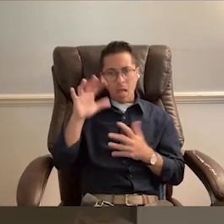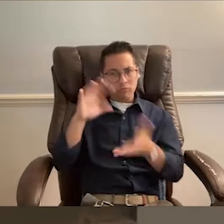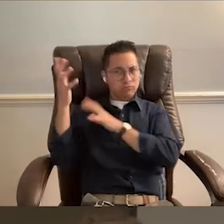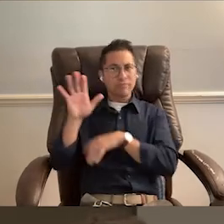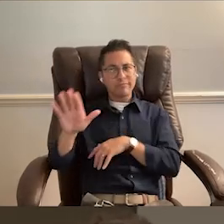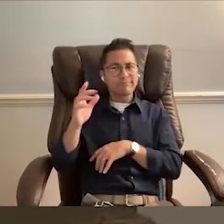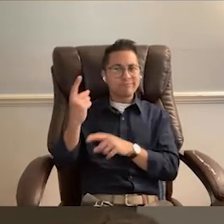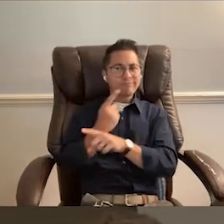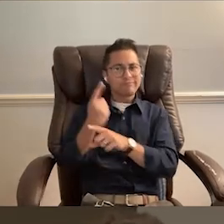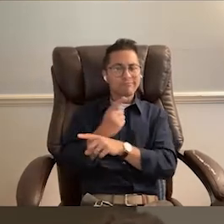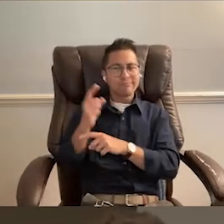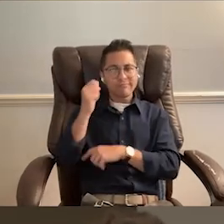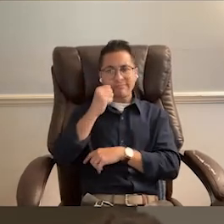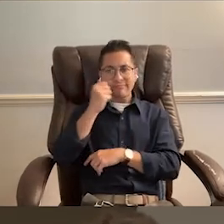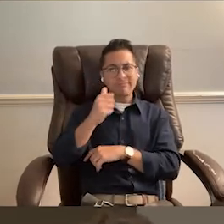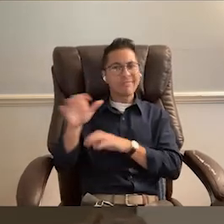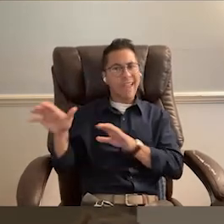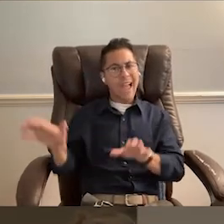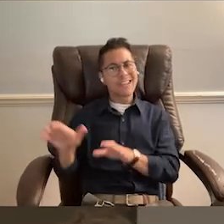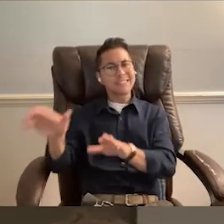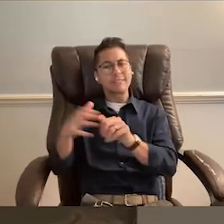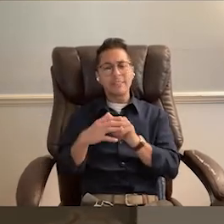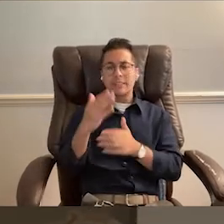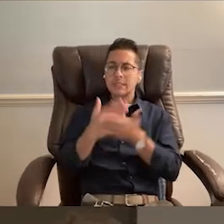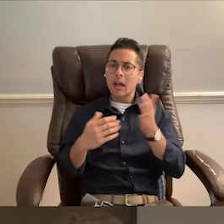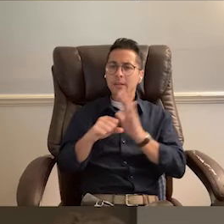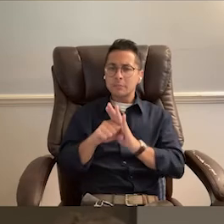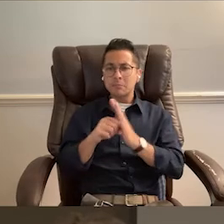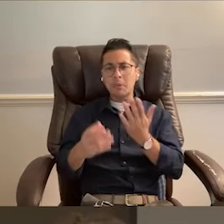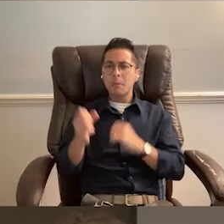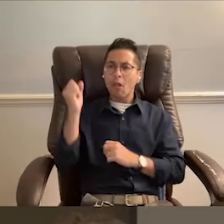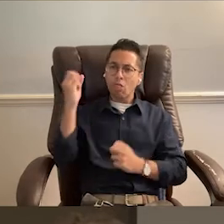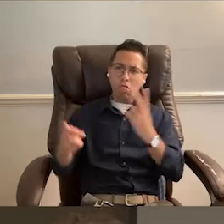This child's behavior often disrupts child's normal day-to-day activities.